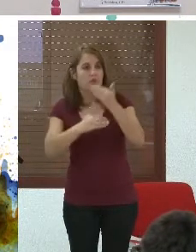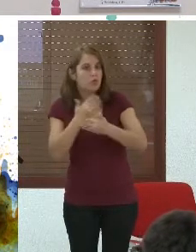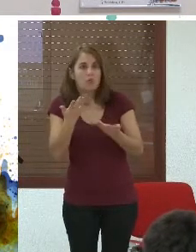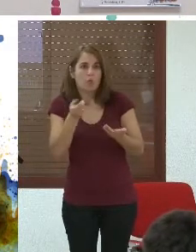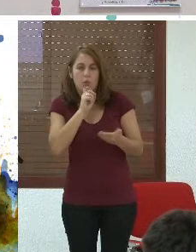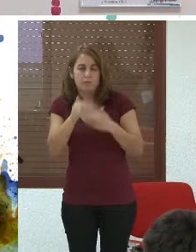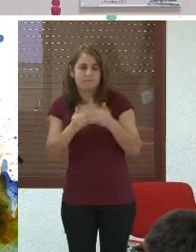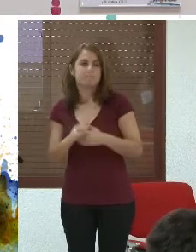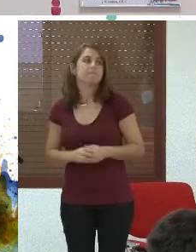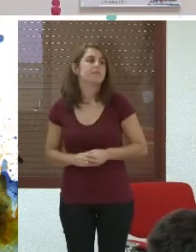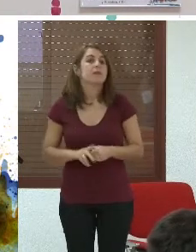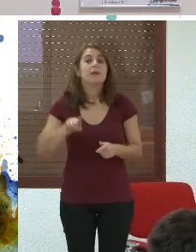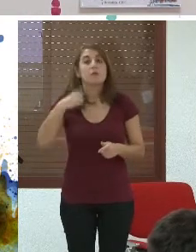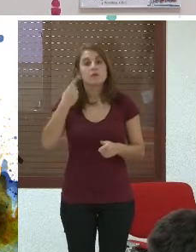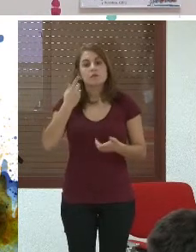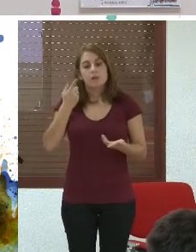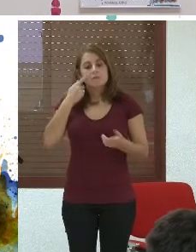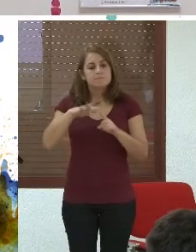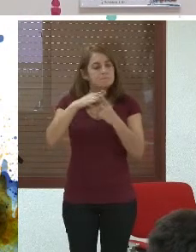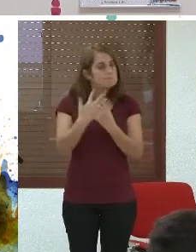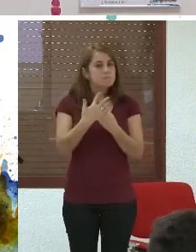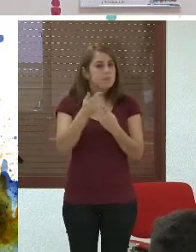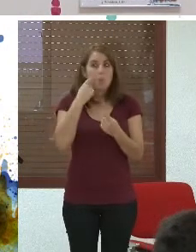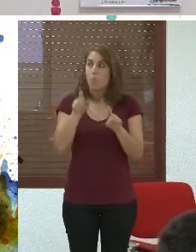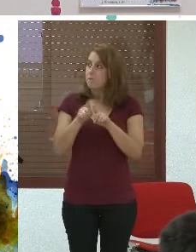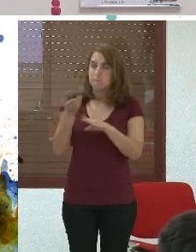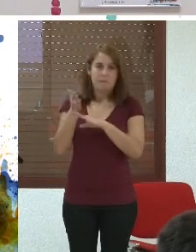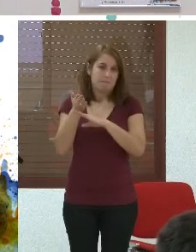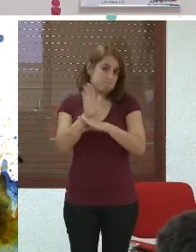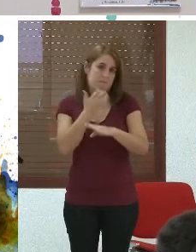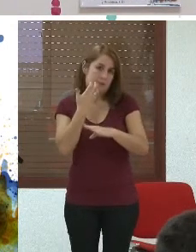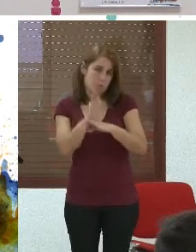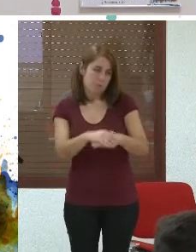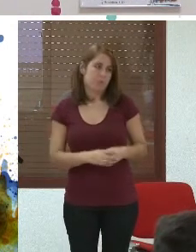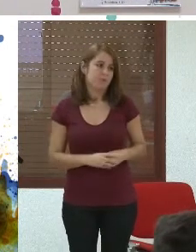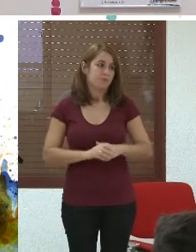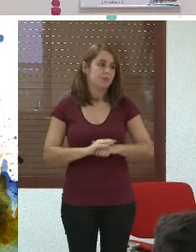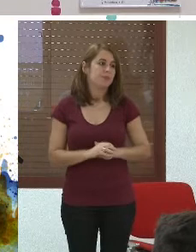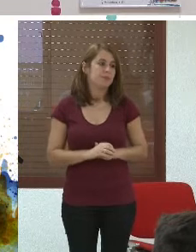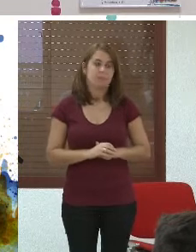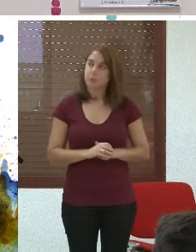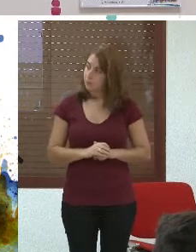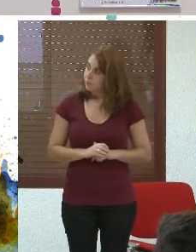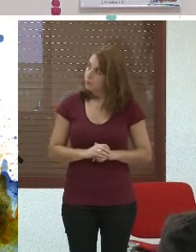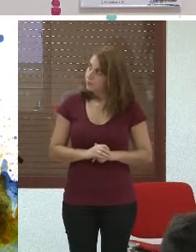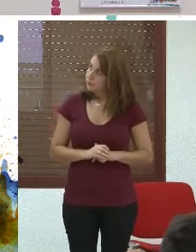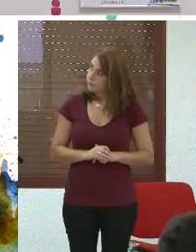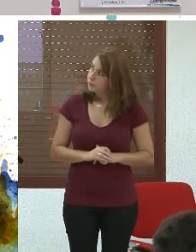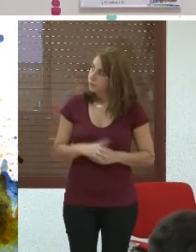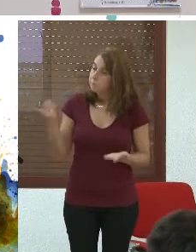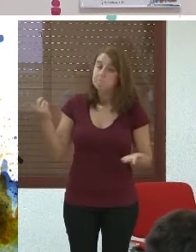sub-processes work and how they are connected. Then there's a scenario. We have here a graph of this